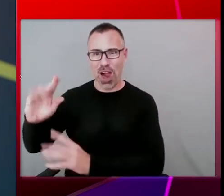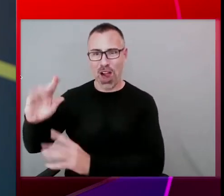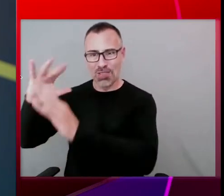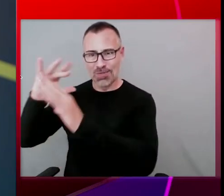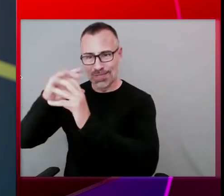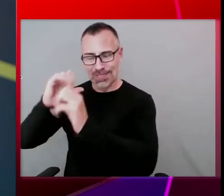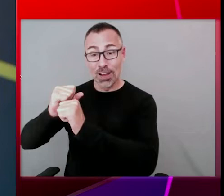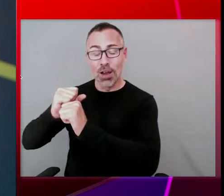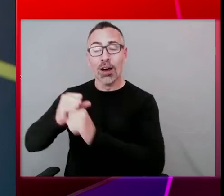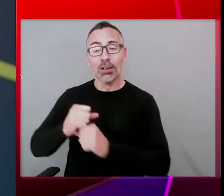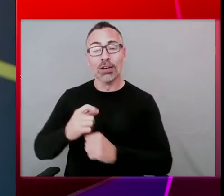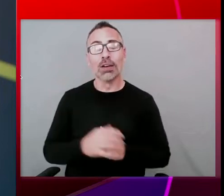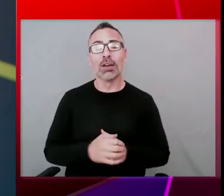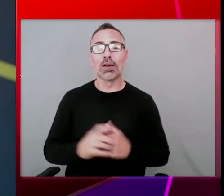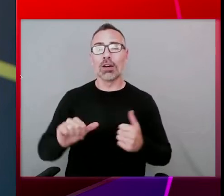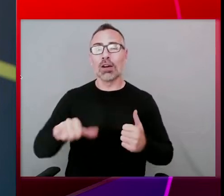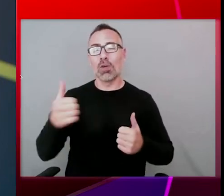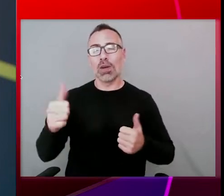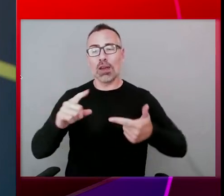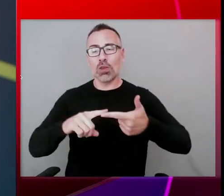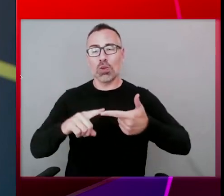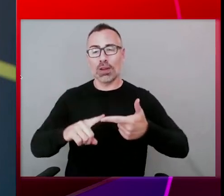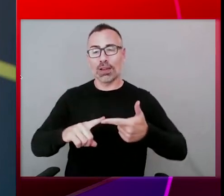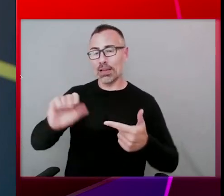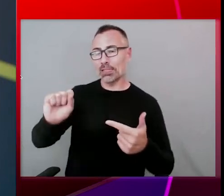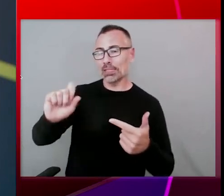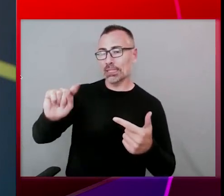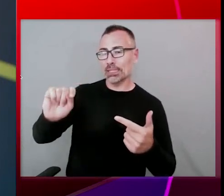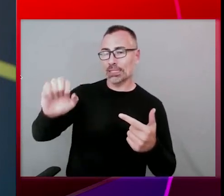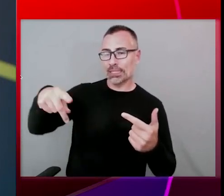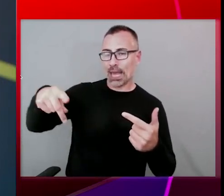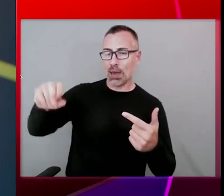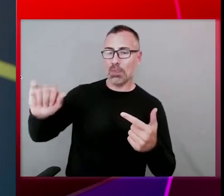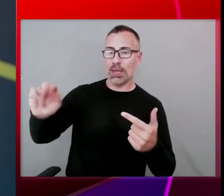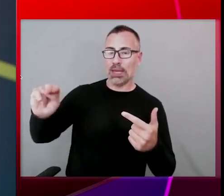have another one called Step Into a Masterpiece, which is